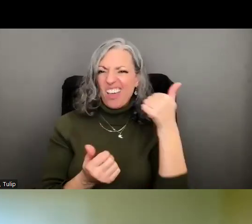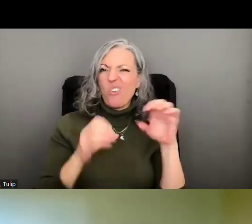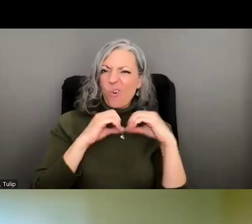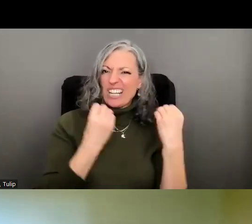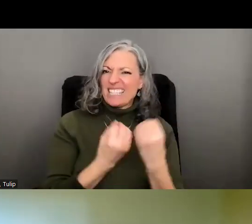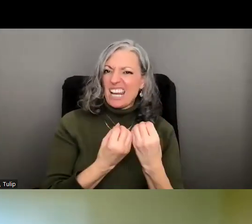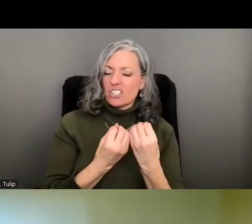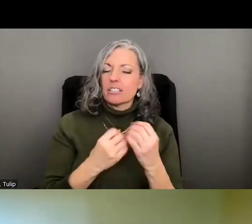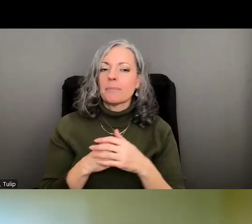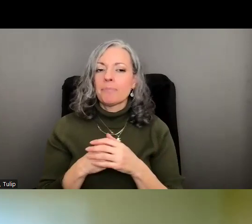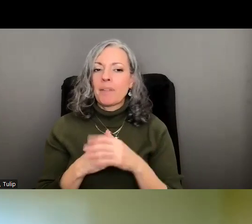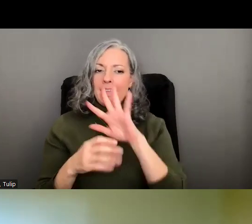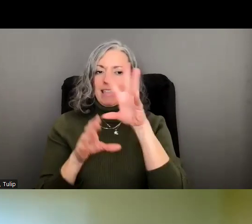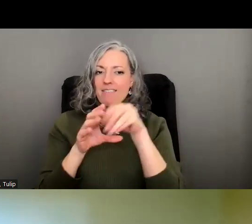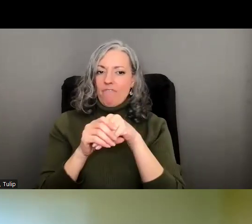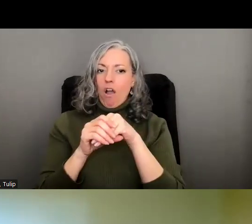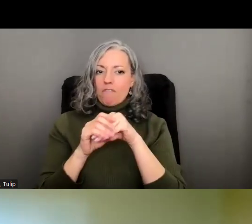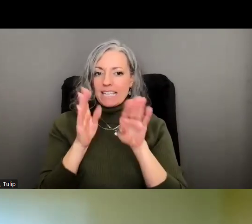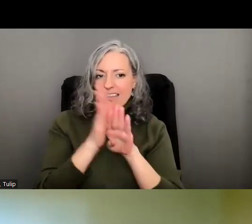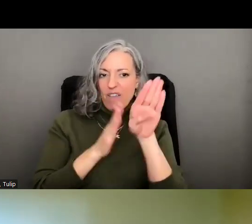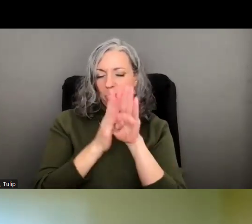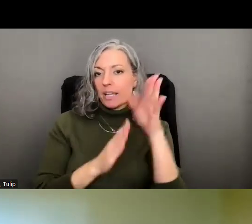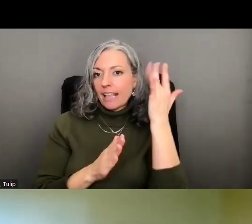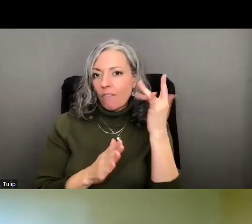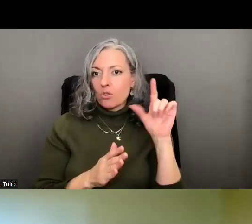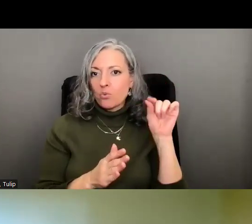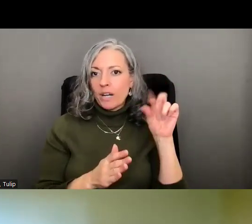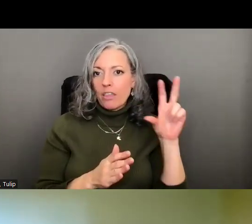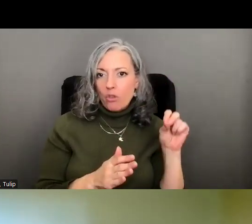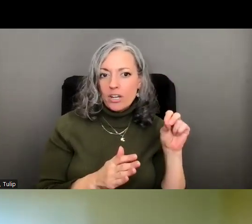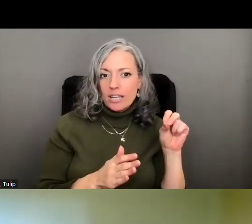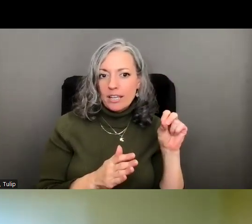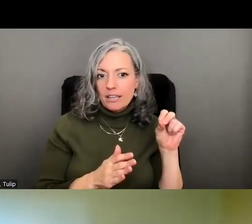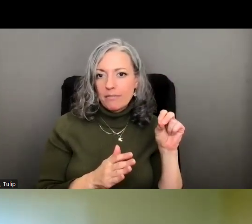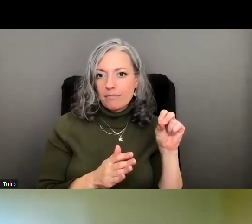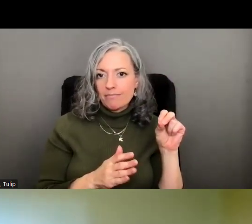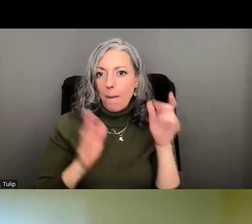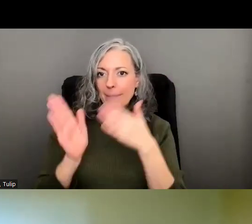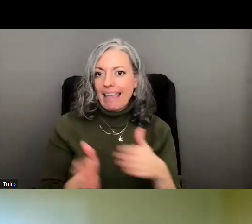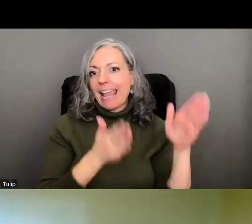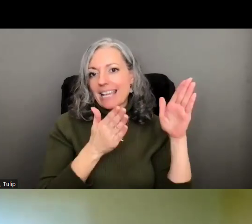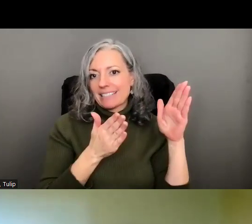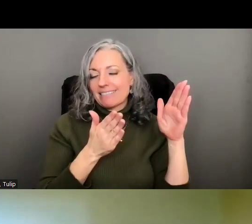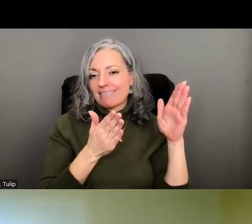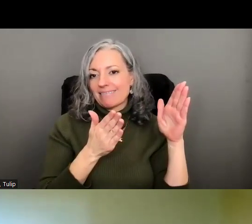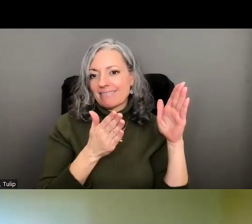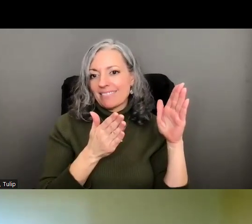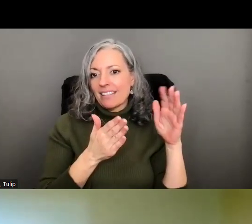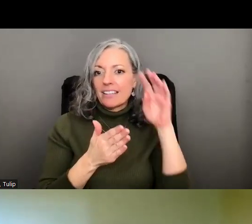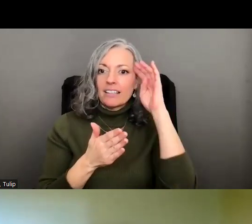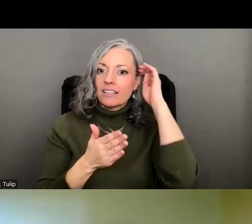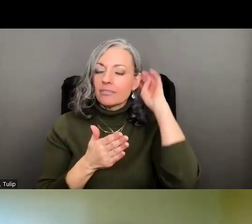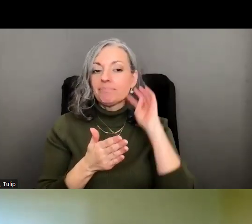organizations involved in developing the California 2030 plan. As C4A, our